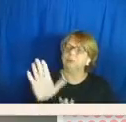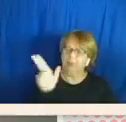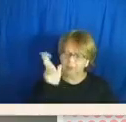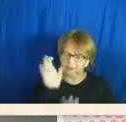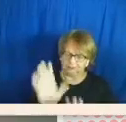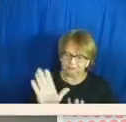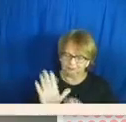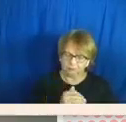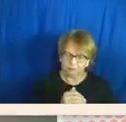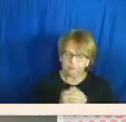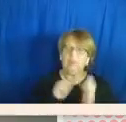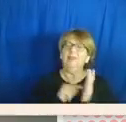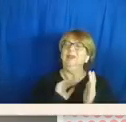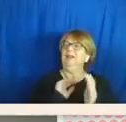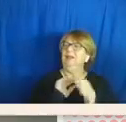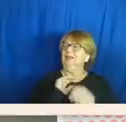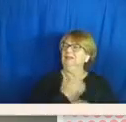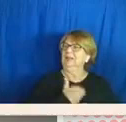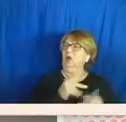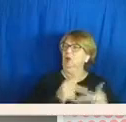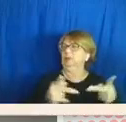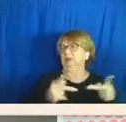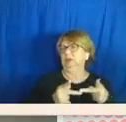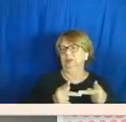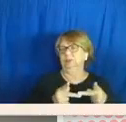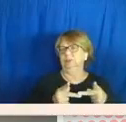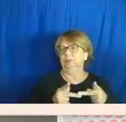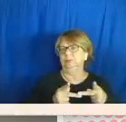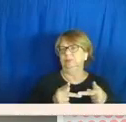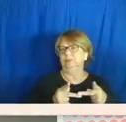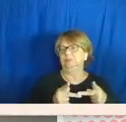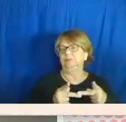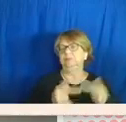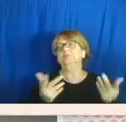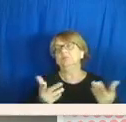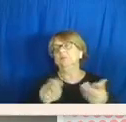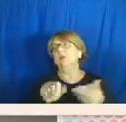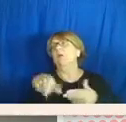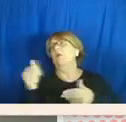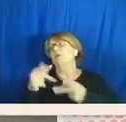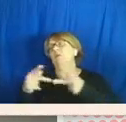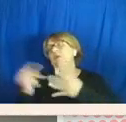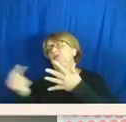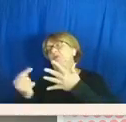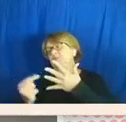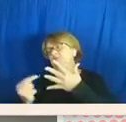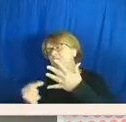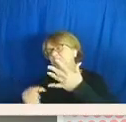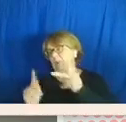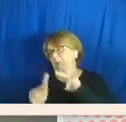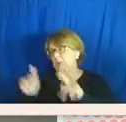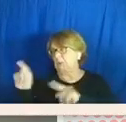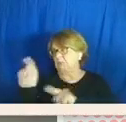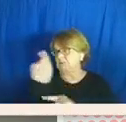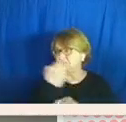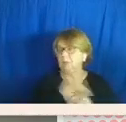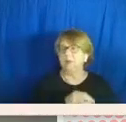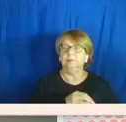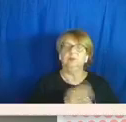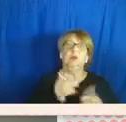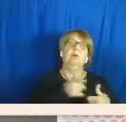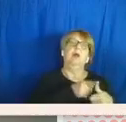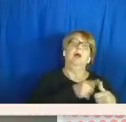our position. Here are some other positions that people have taken. Here's why